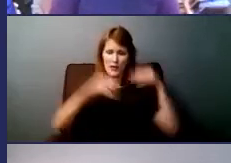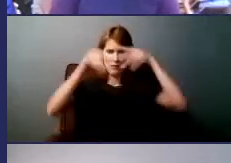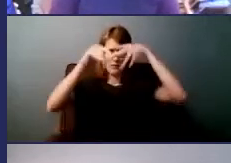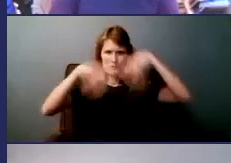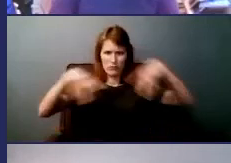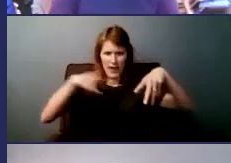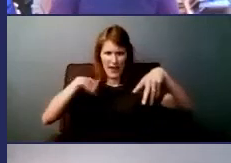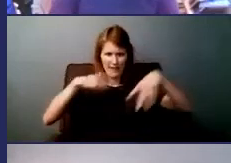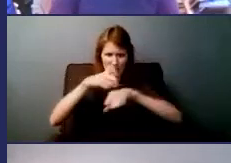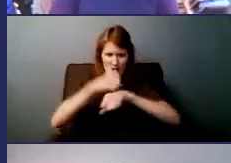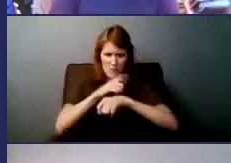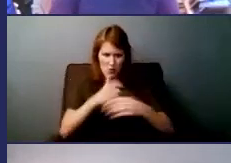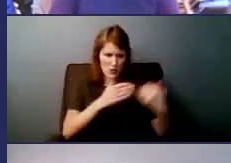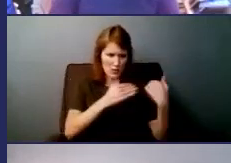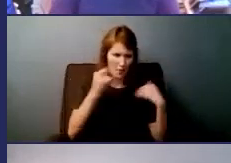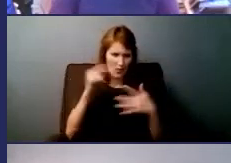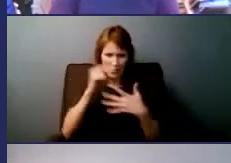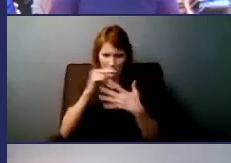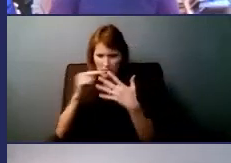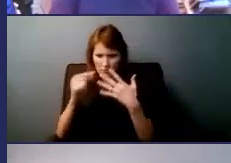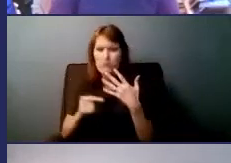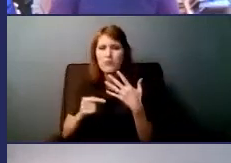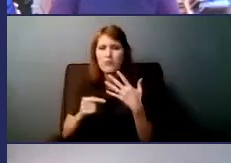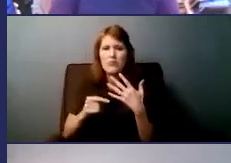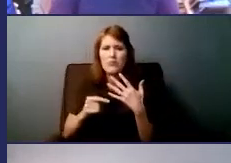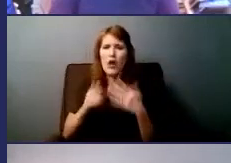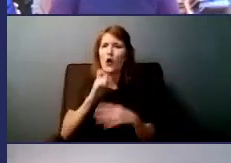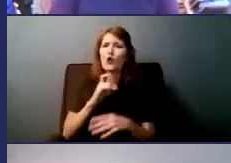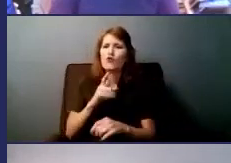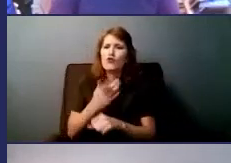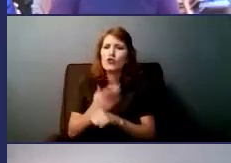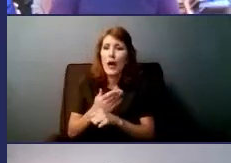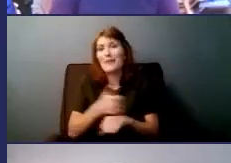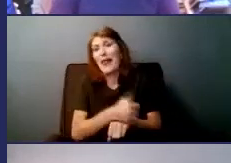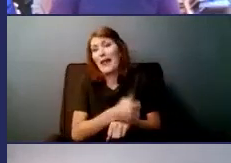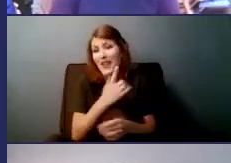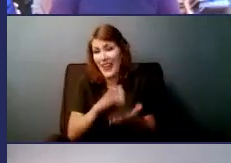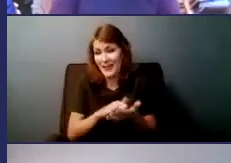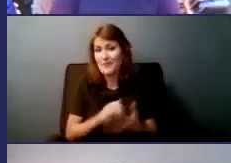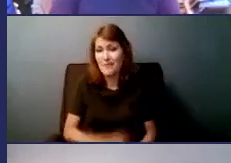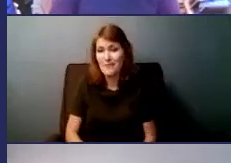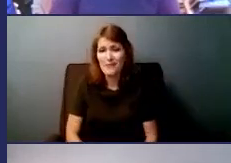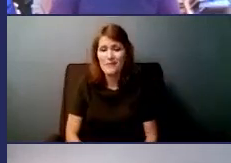it is to engage with that, and whose job it is to blame for that.